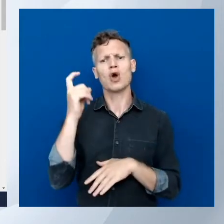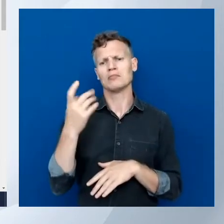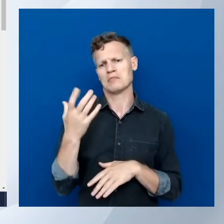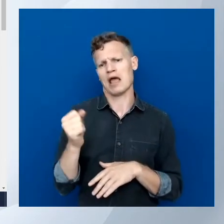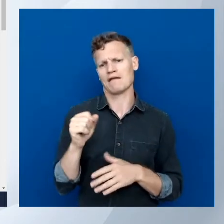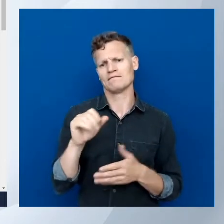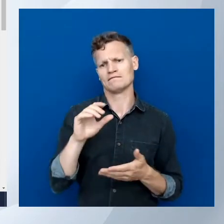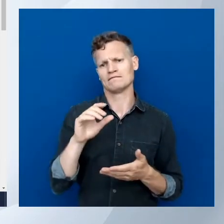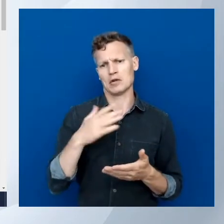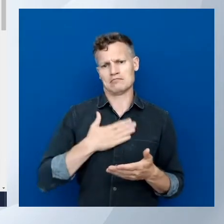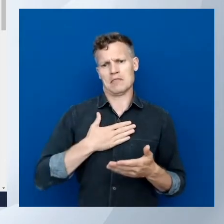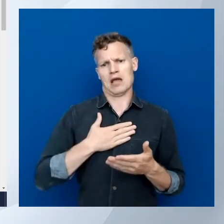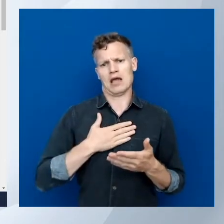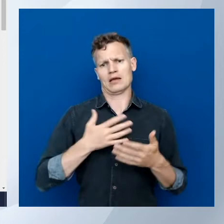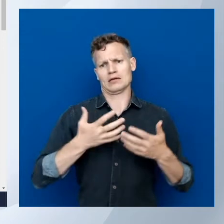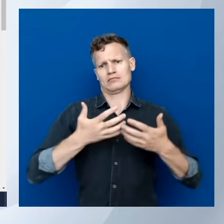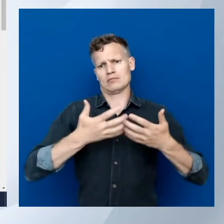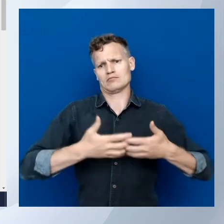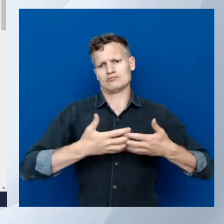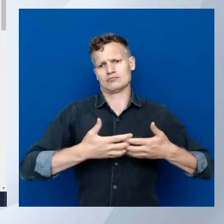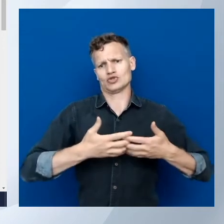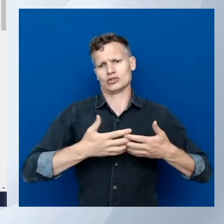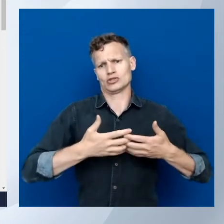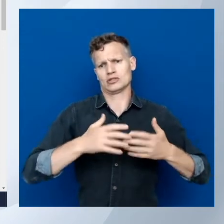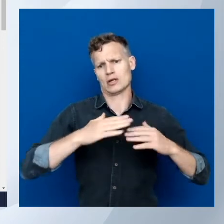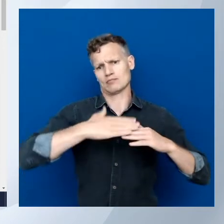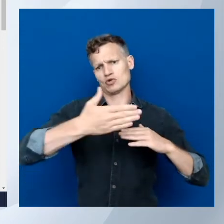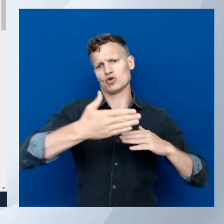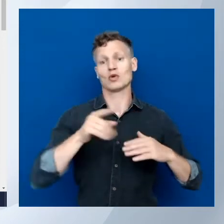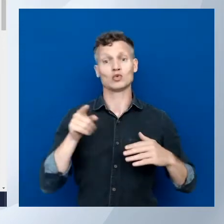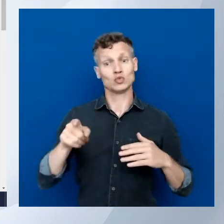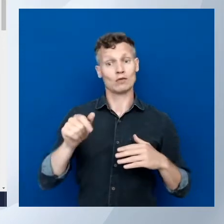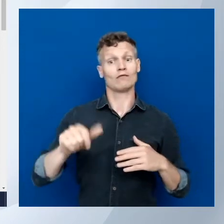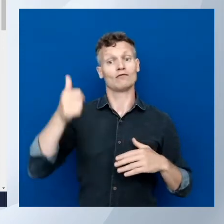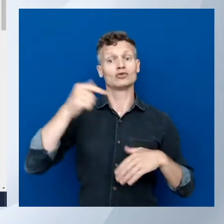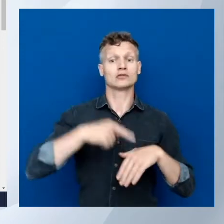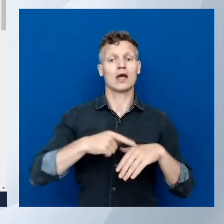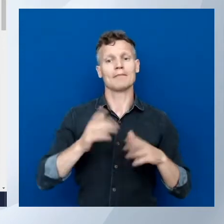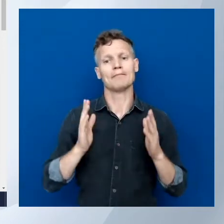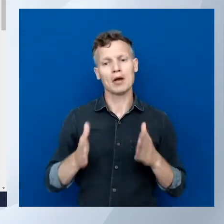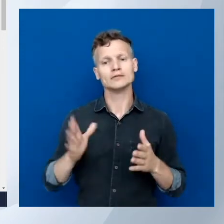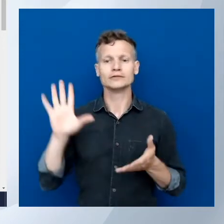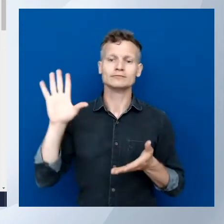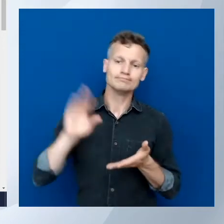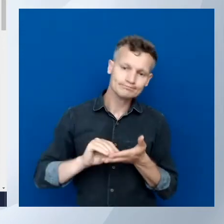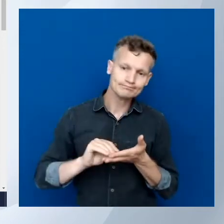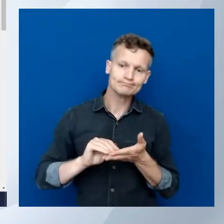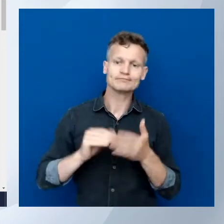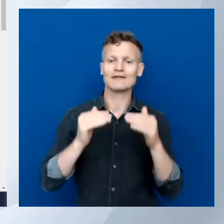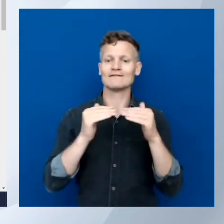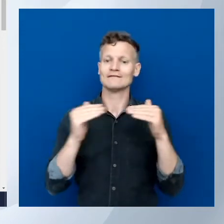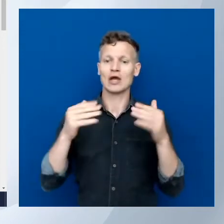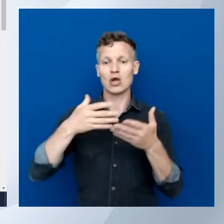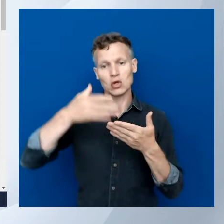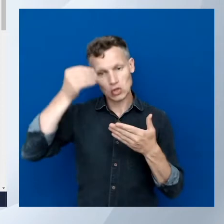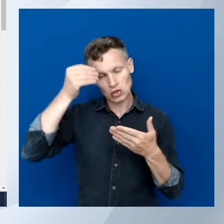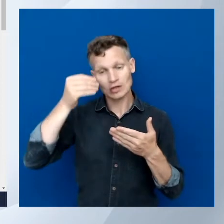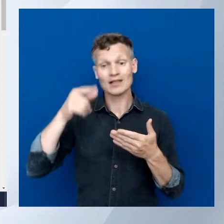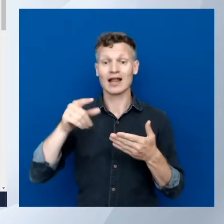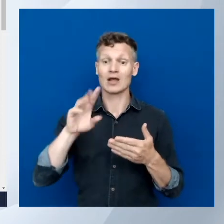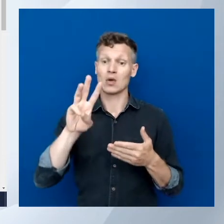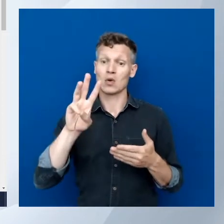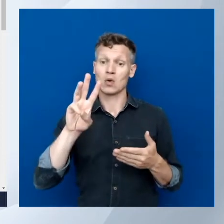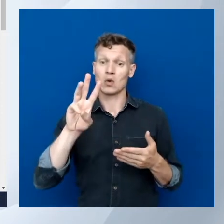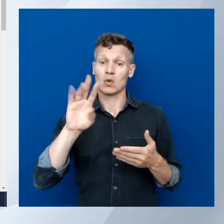you're going to use Fairlearn. So once I have Fairlearn installed, I can then pull from the widget module in the Fairlearn